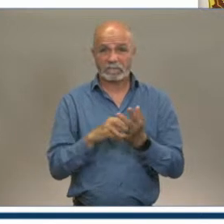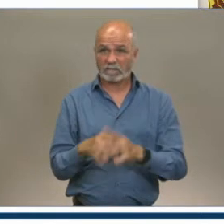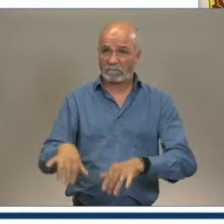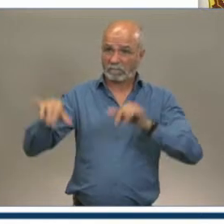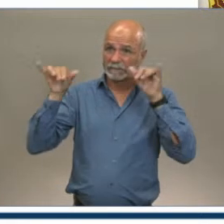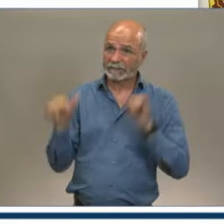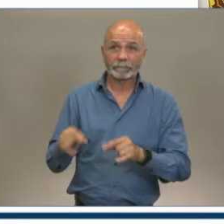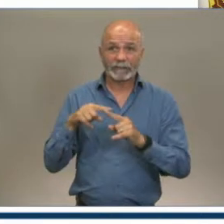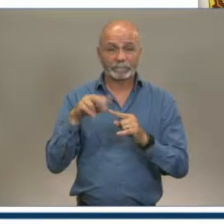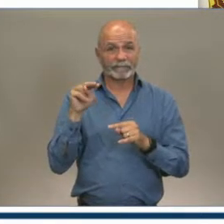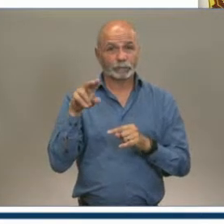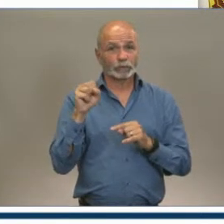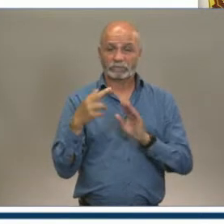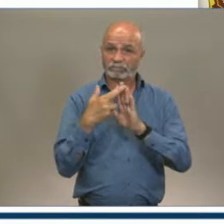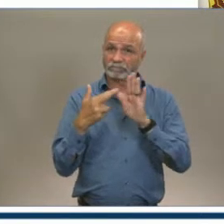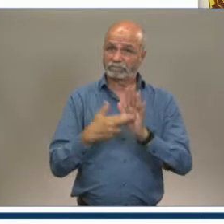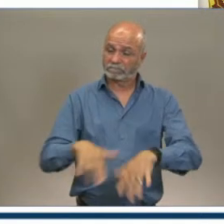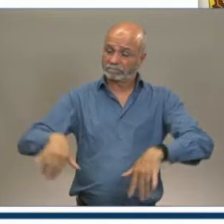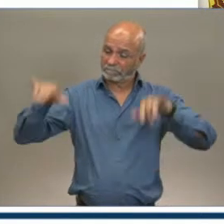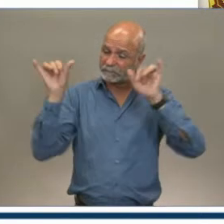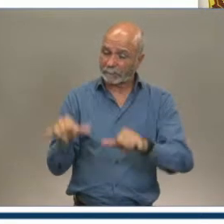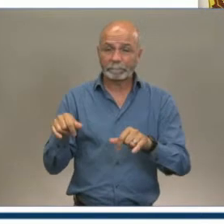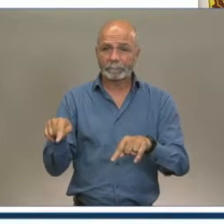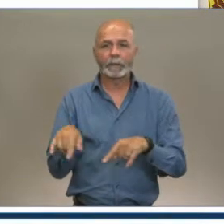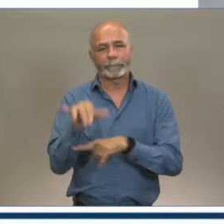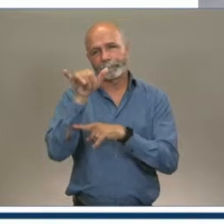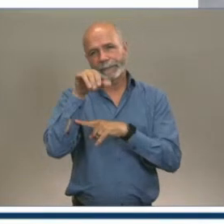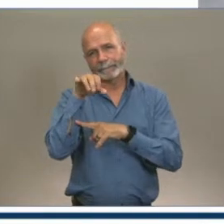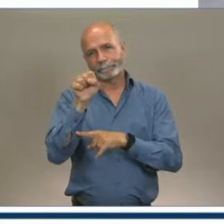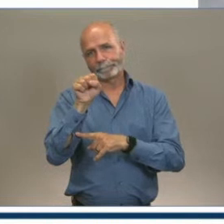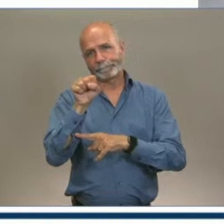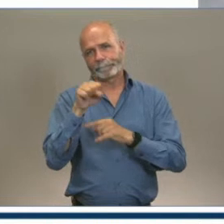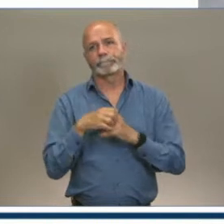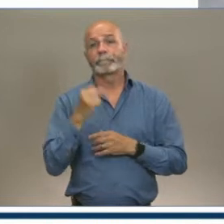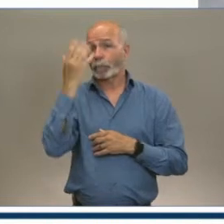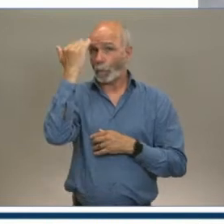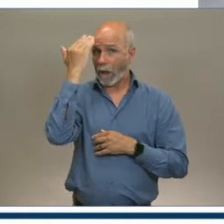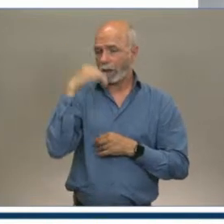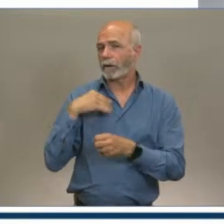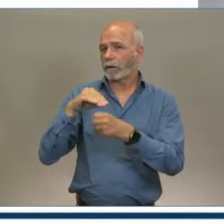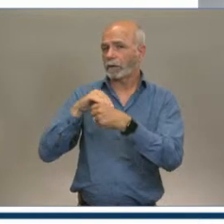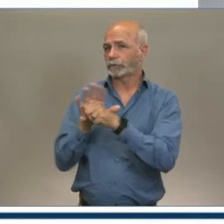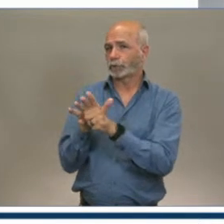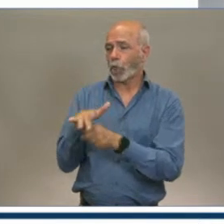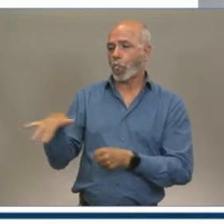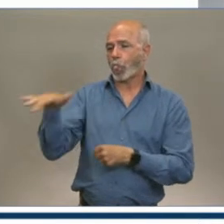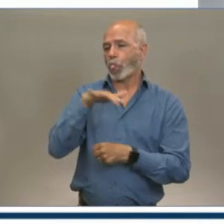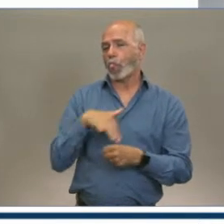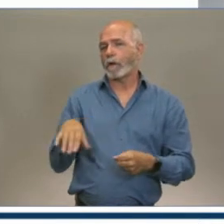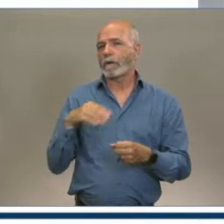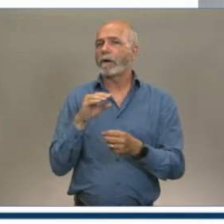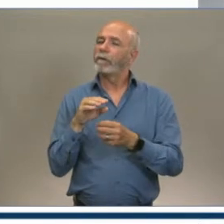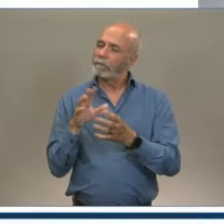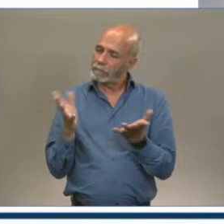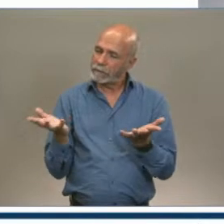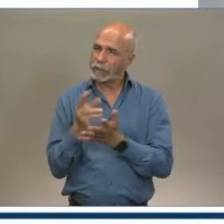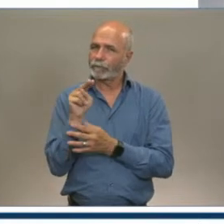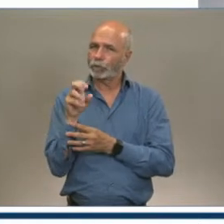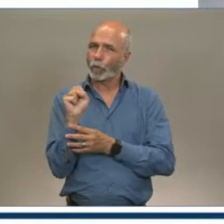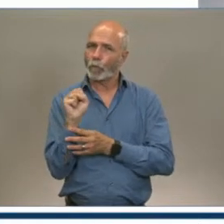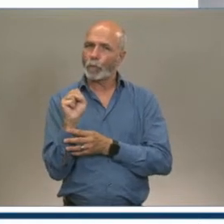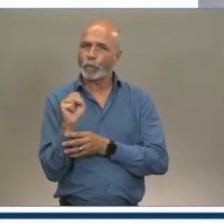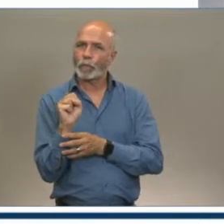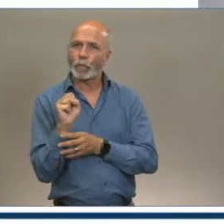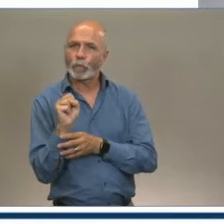then? No, we have the epidemiology in Nova Scotia that, as I said, we have a policy